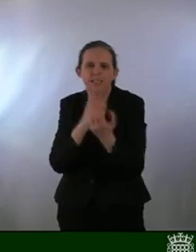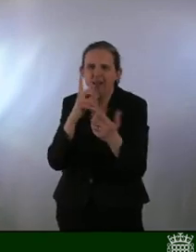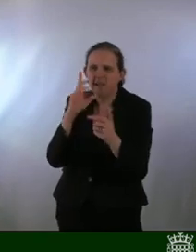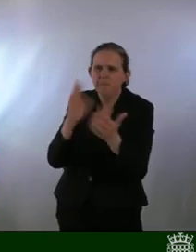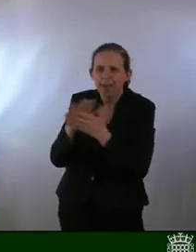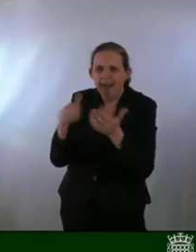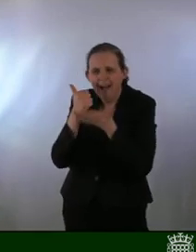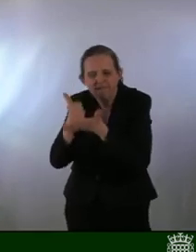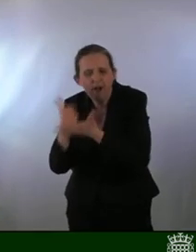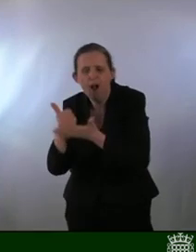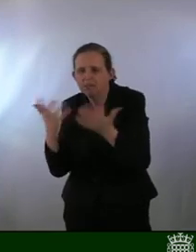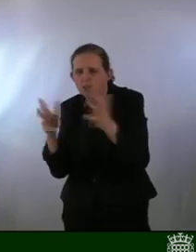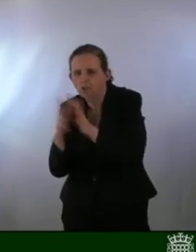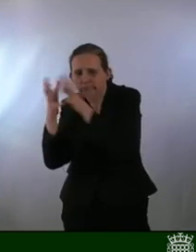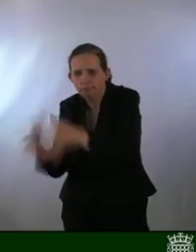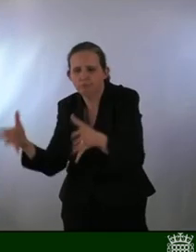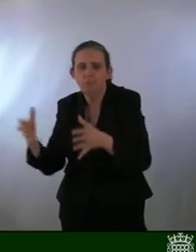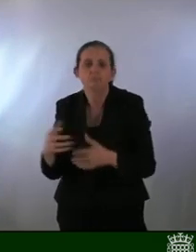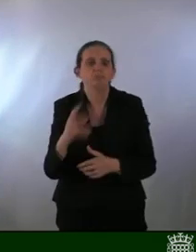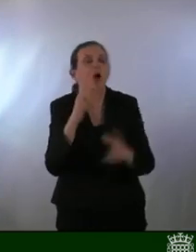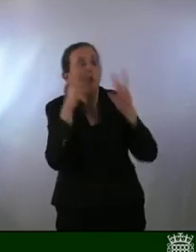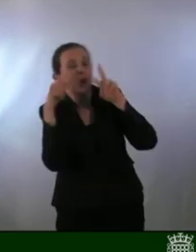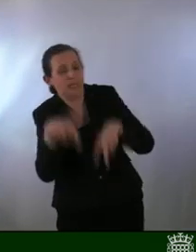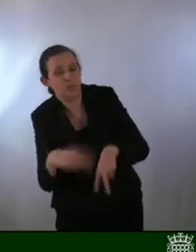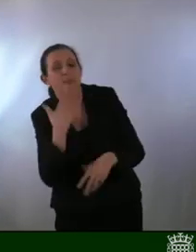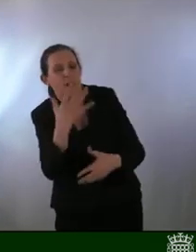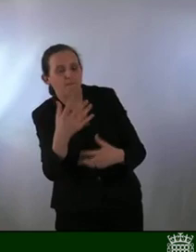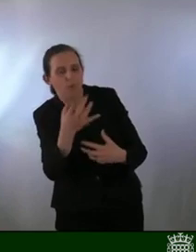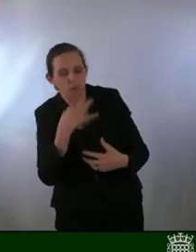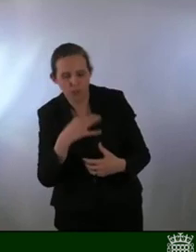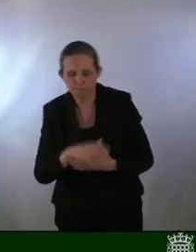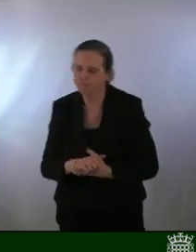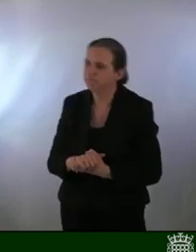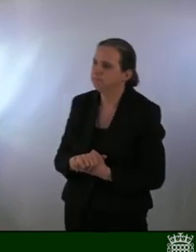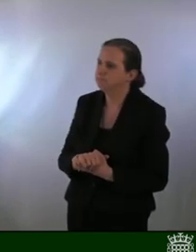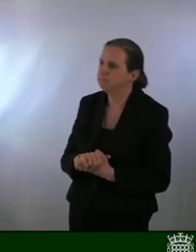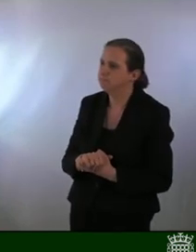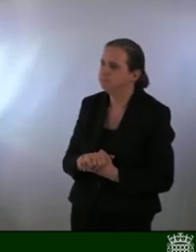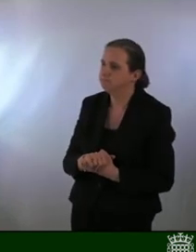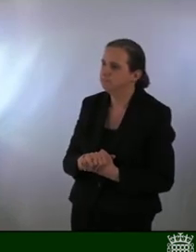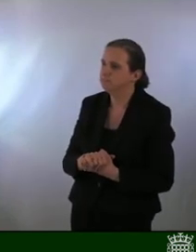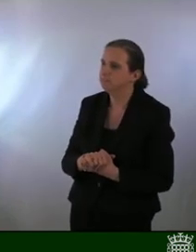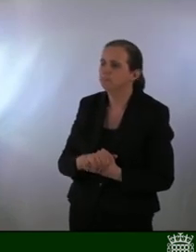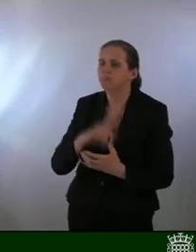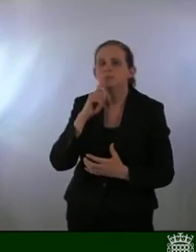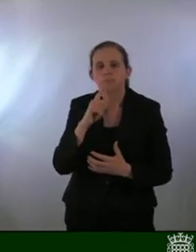is happening. Those conversations are happening. Robin Miller. Thank you, Mr. Speaker. I congratulate the Right Honourable Member for his openness and the quality